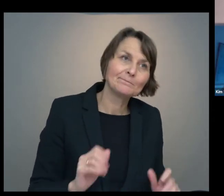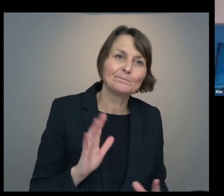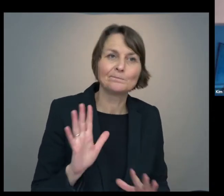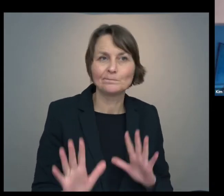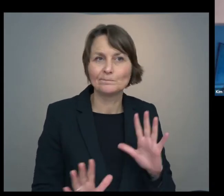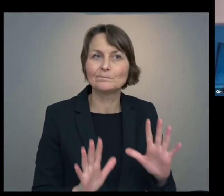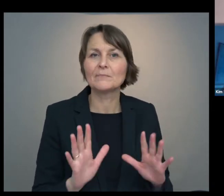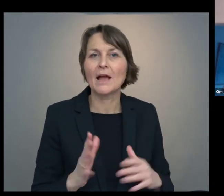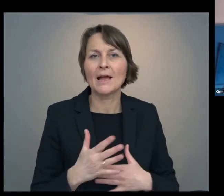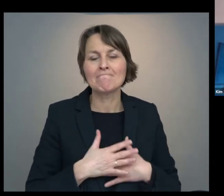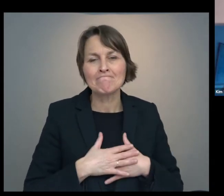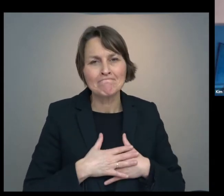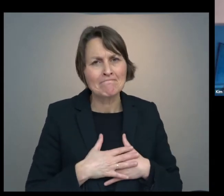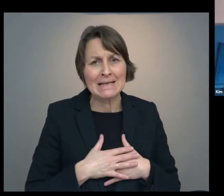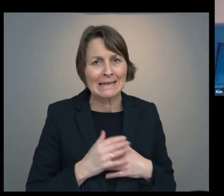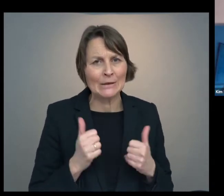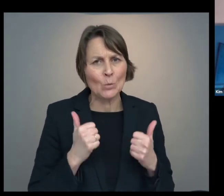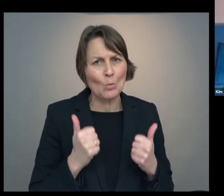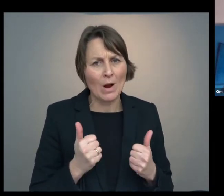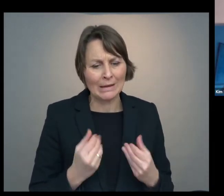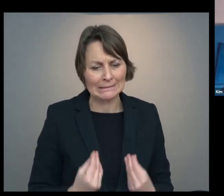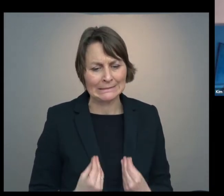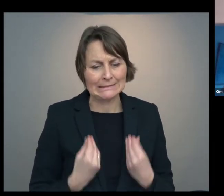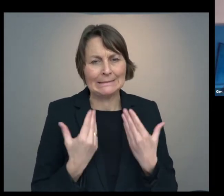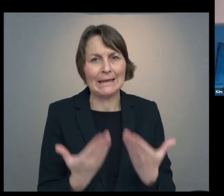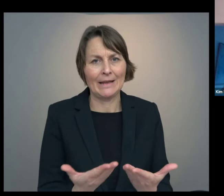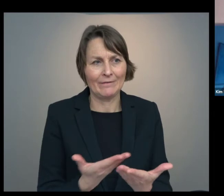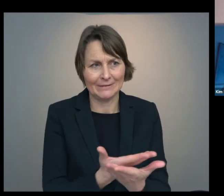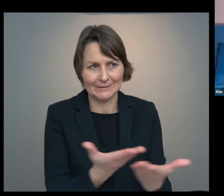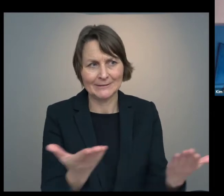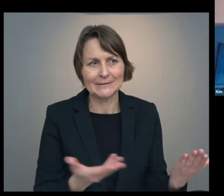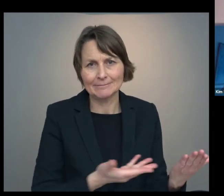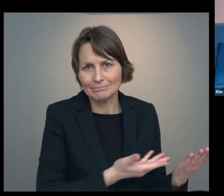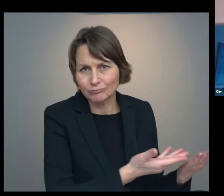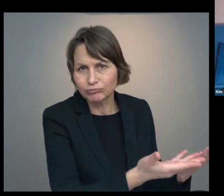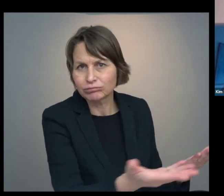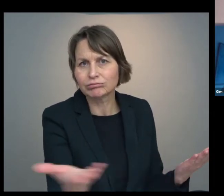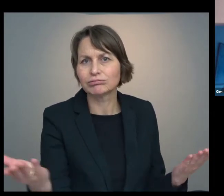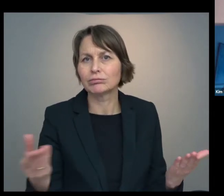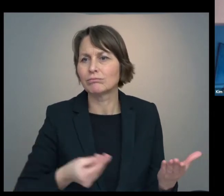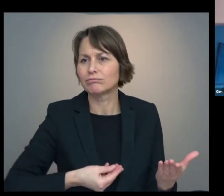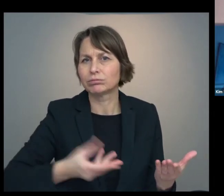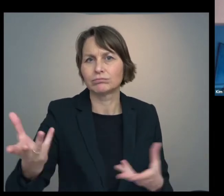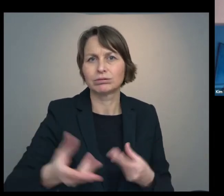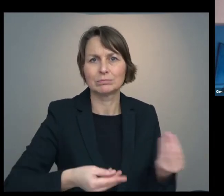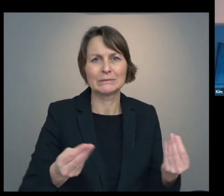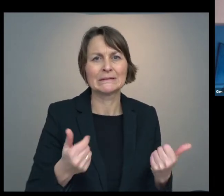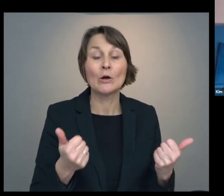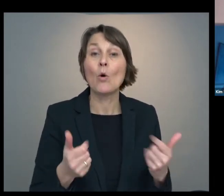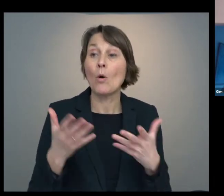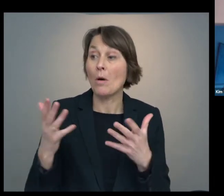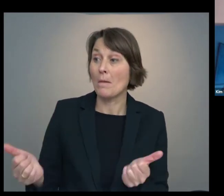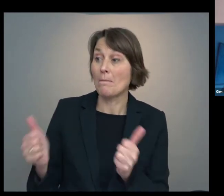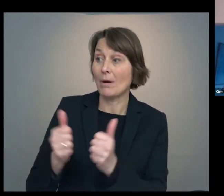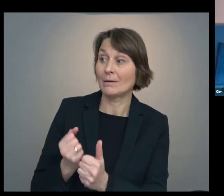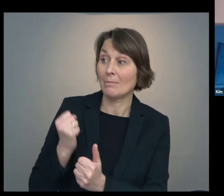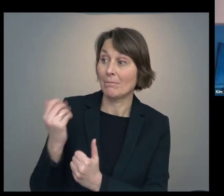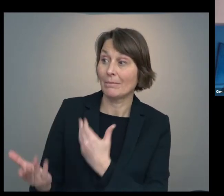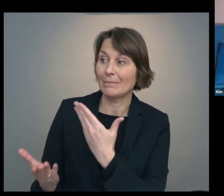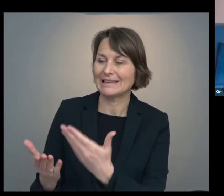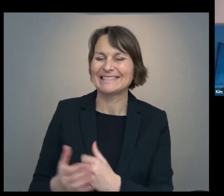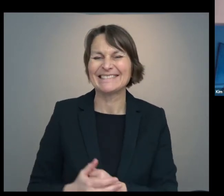attempt, and I admit not very well delivered to the market and to the existing